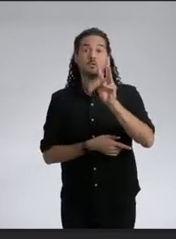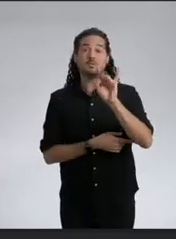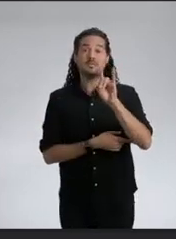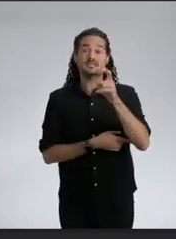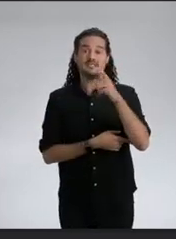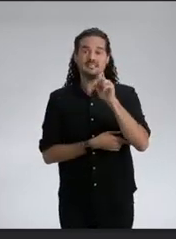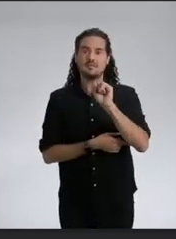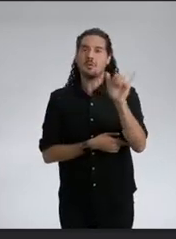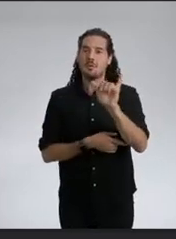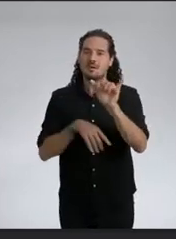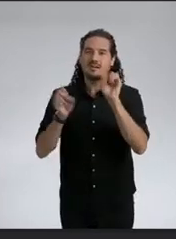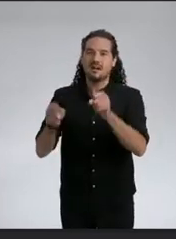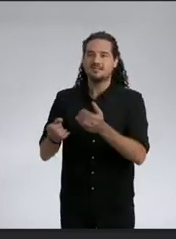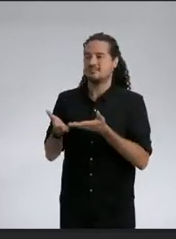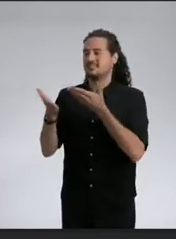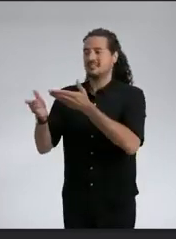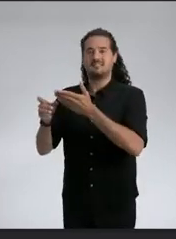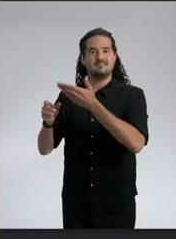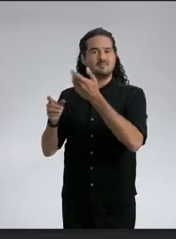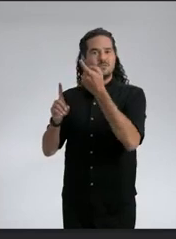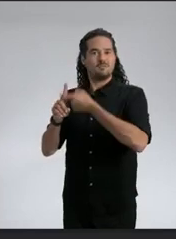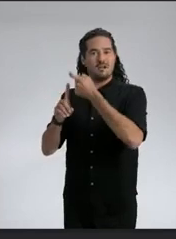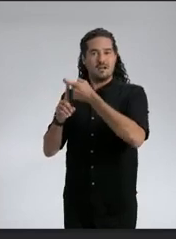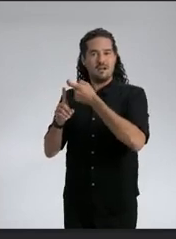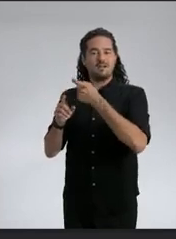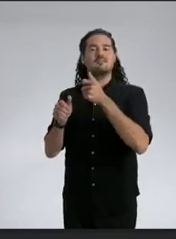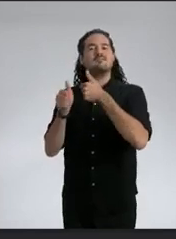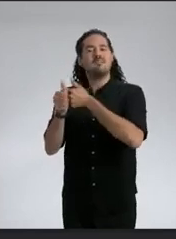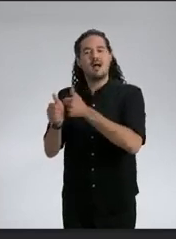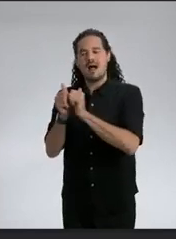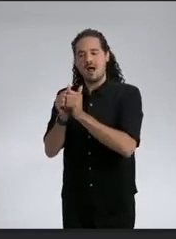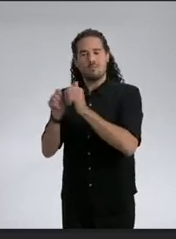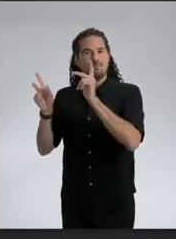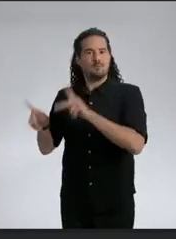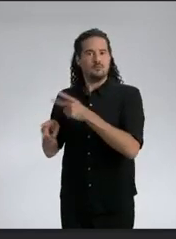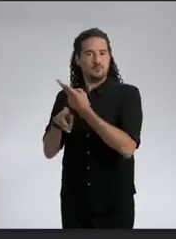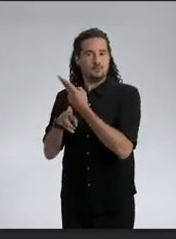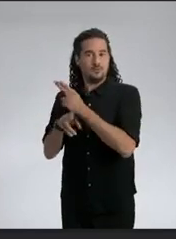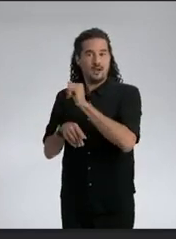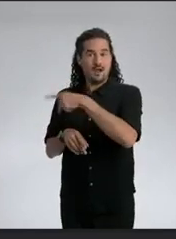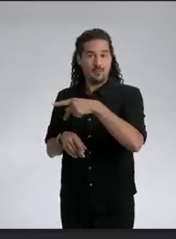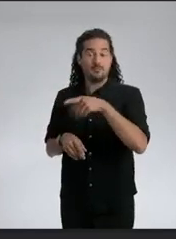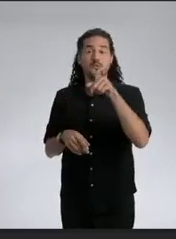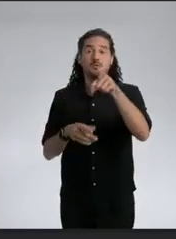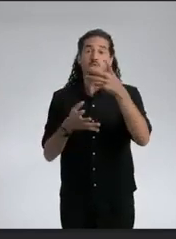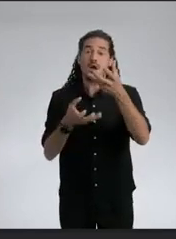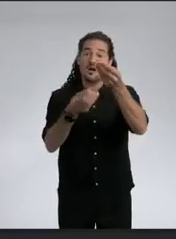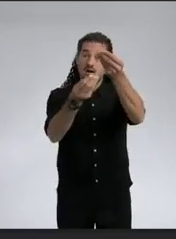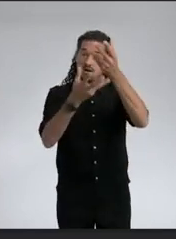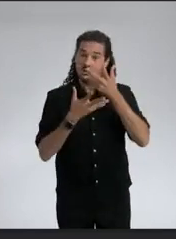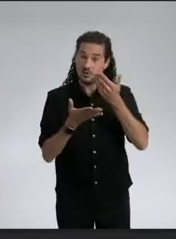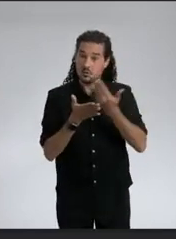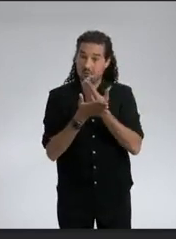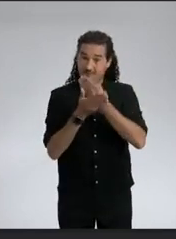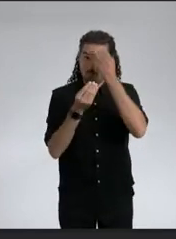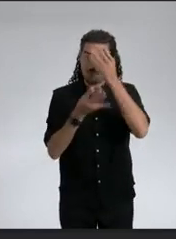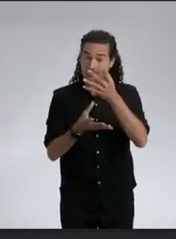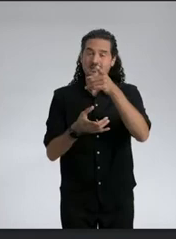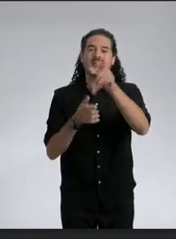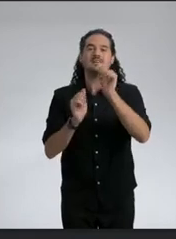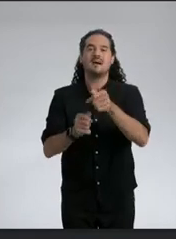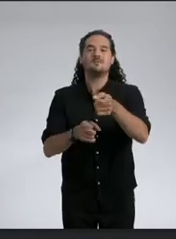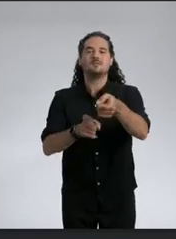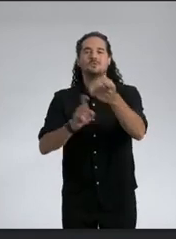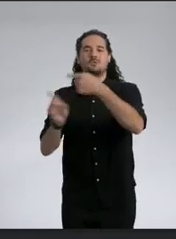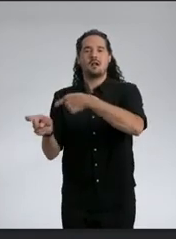how people use your app. When you want to provide new information to users, you can also donate using the